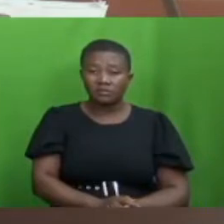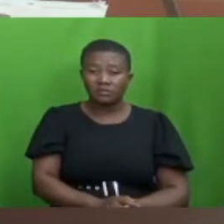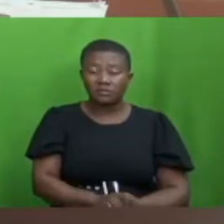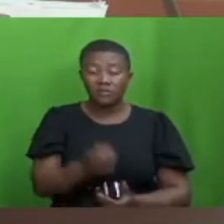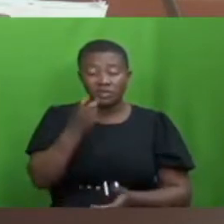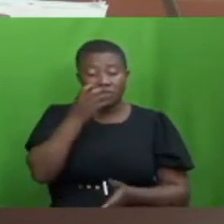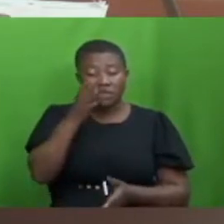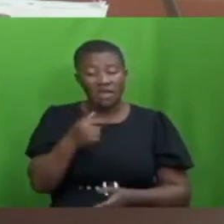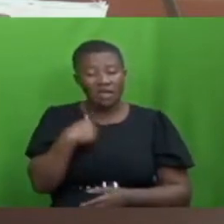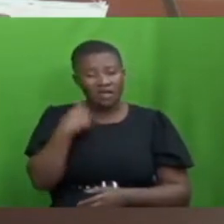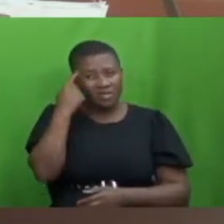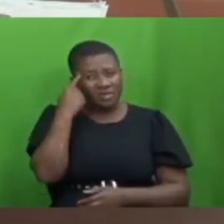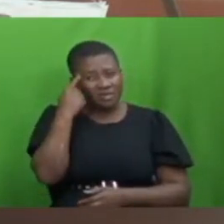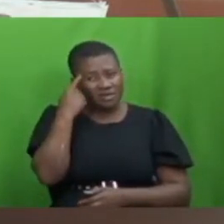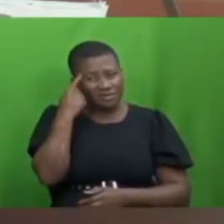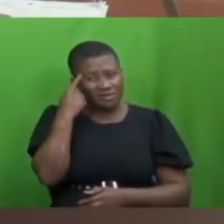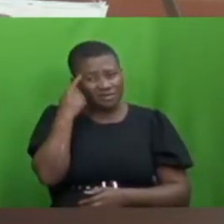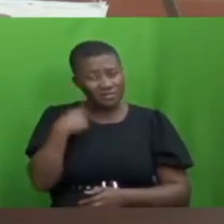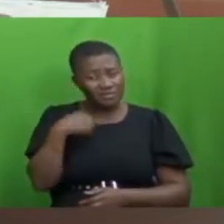did. That's the point.